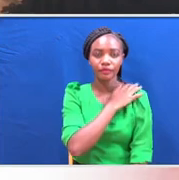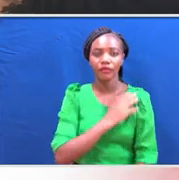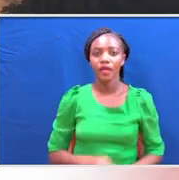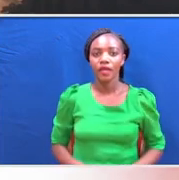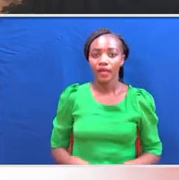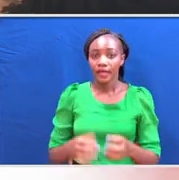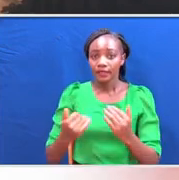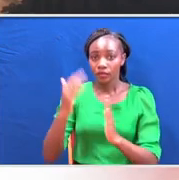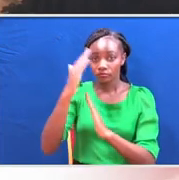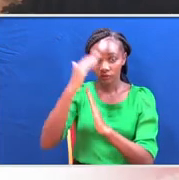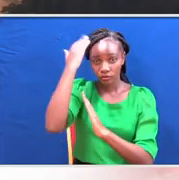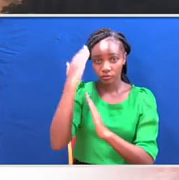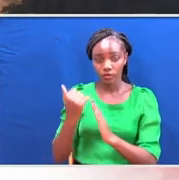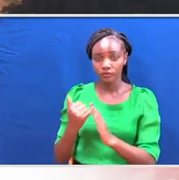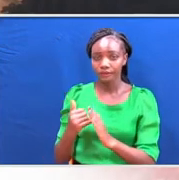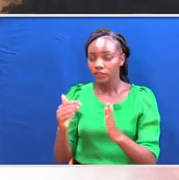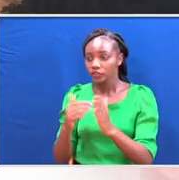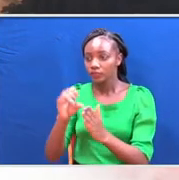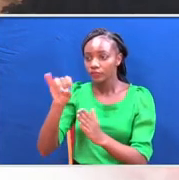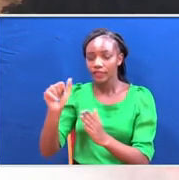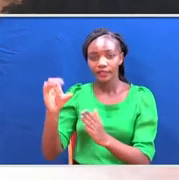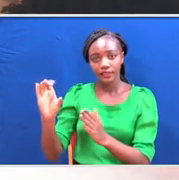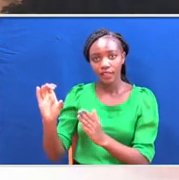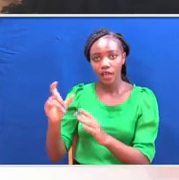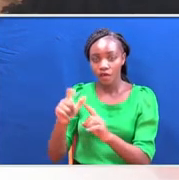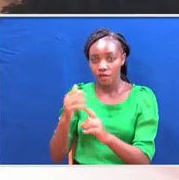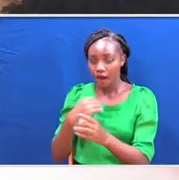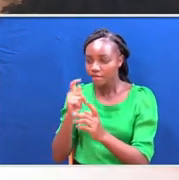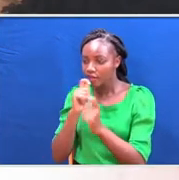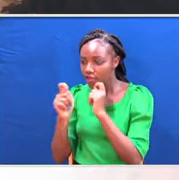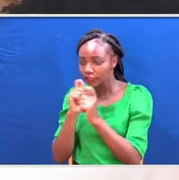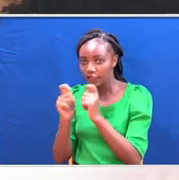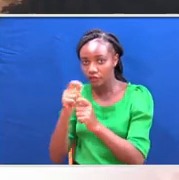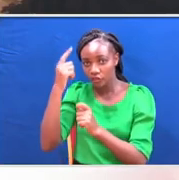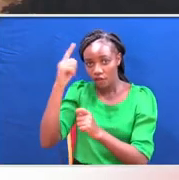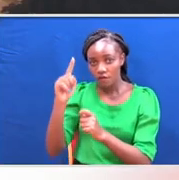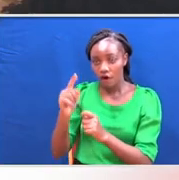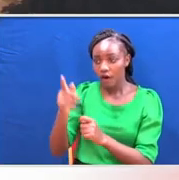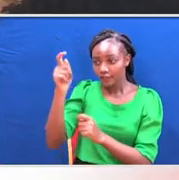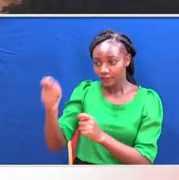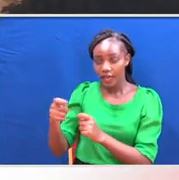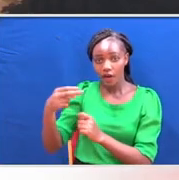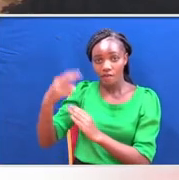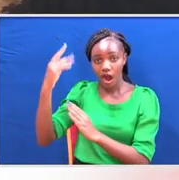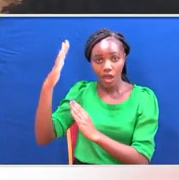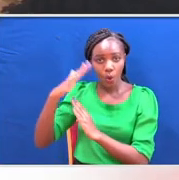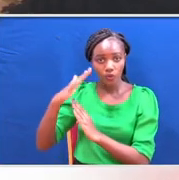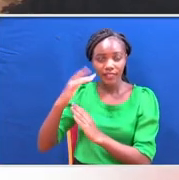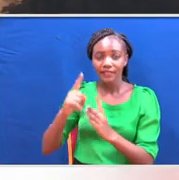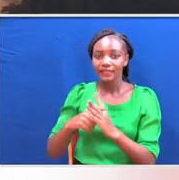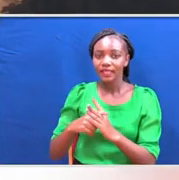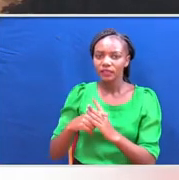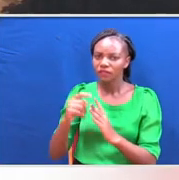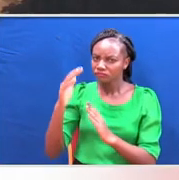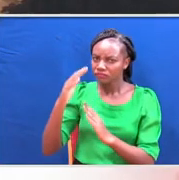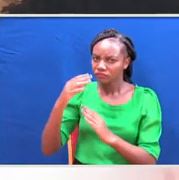has barred the Judicial Service Commission from conducting the interviews for a judge of the Supreme Court starting next